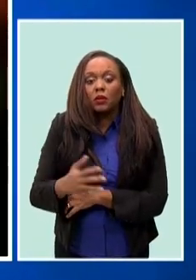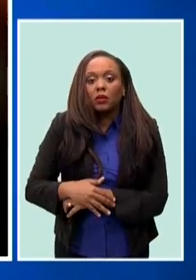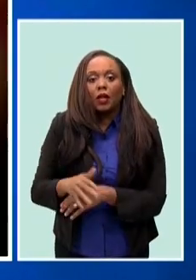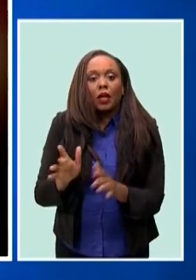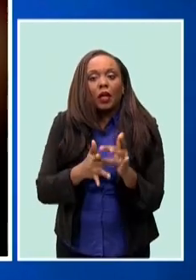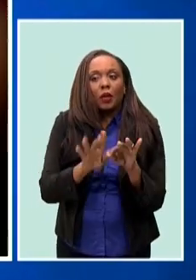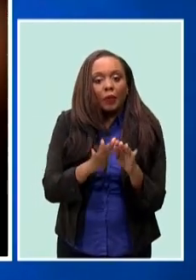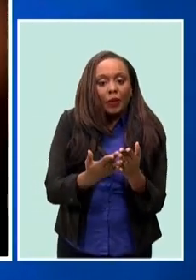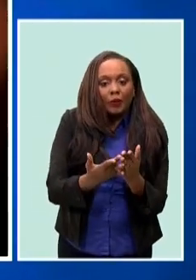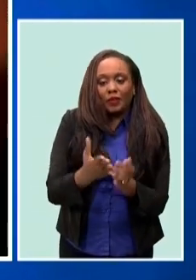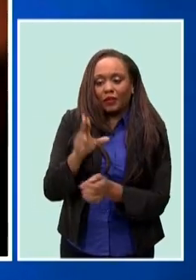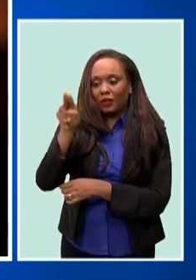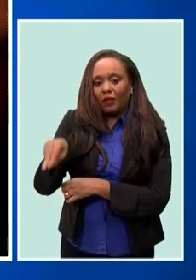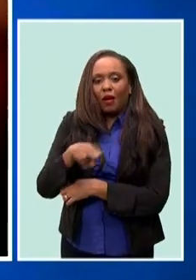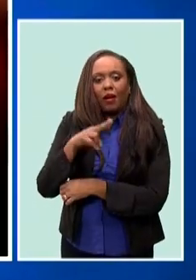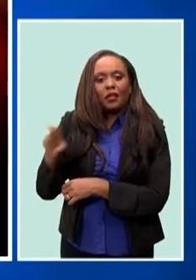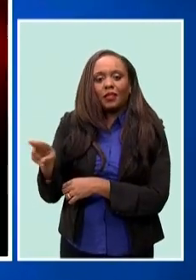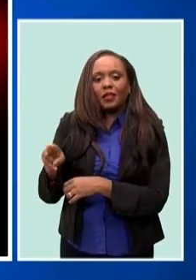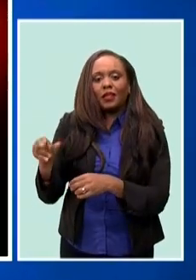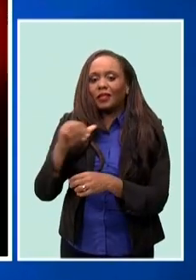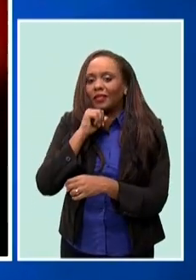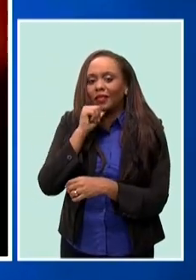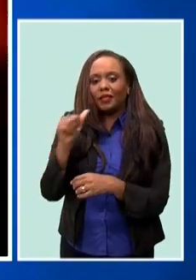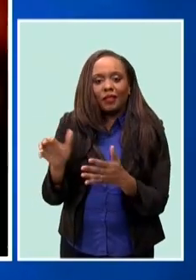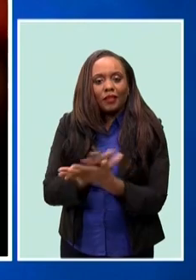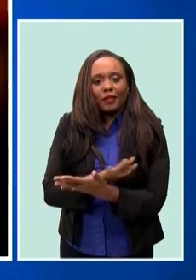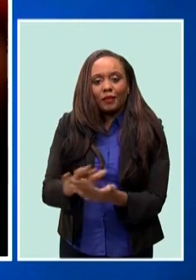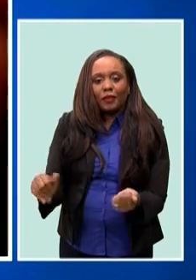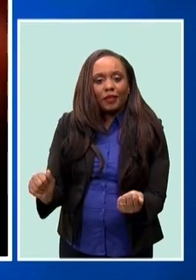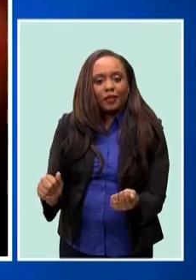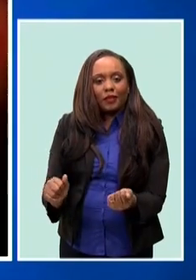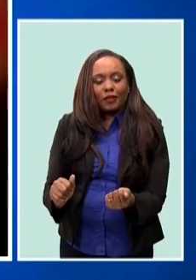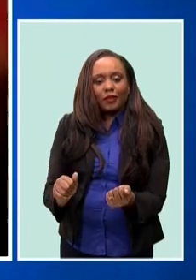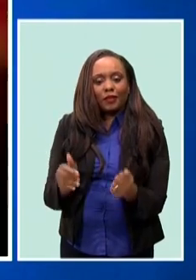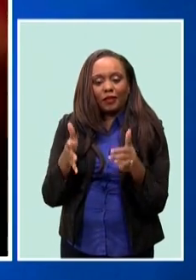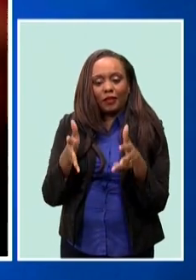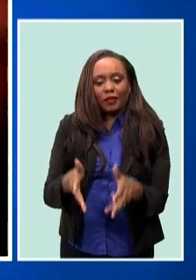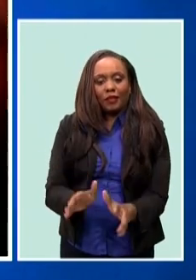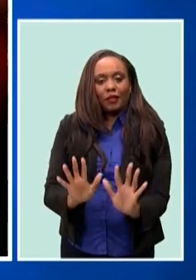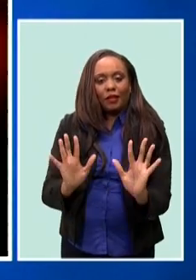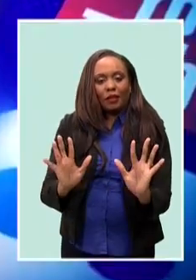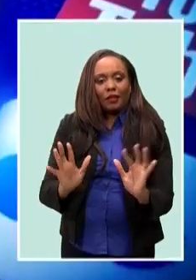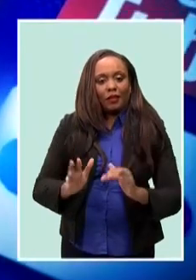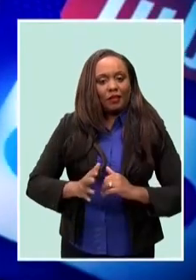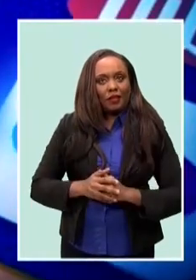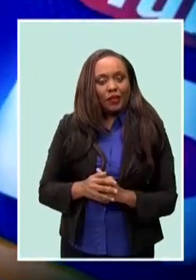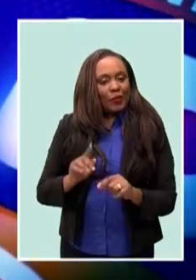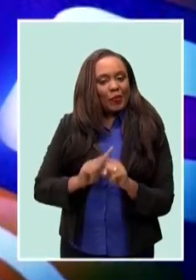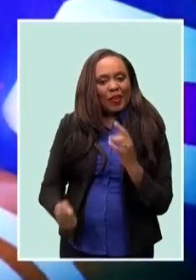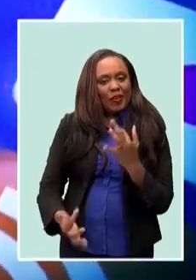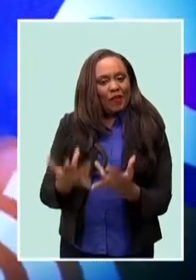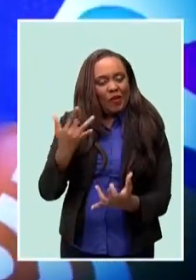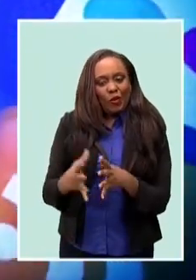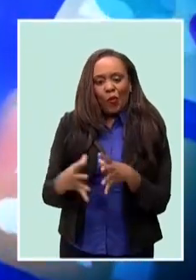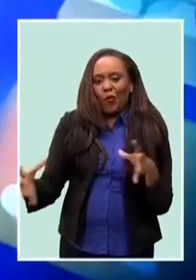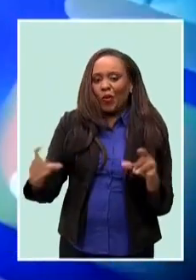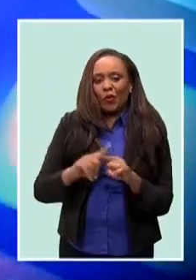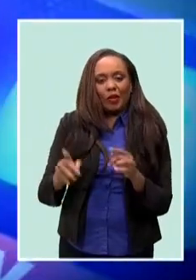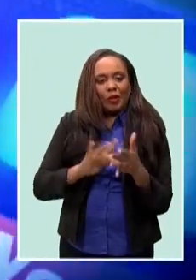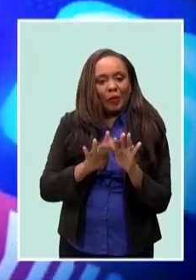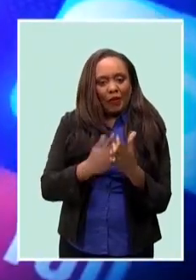and crosses in the church were only slightly damaged, if at all. And all of this was despite the intensity of the